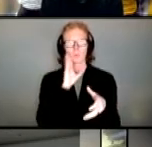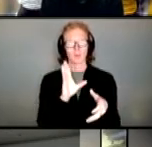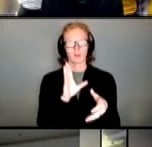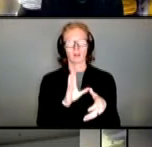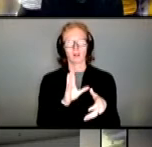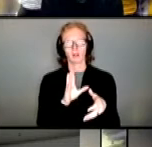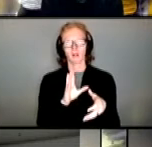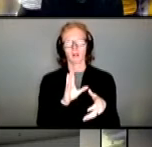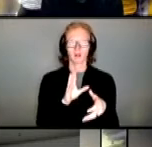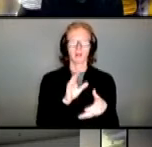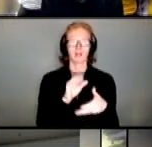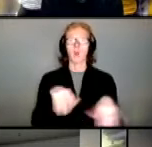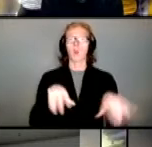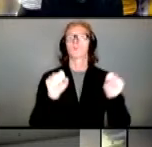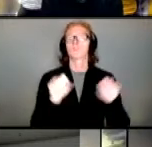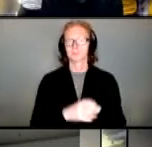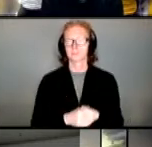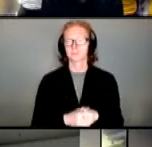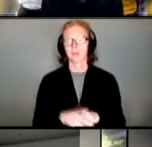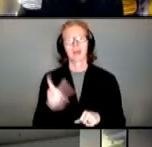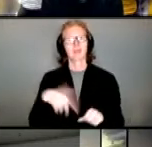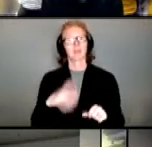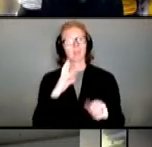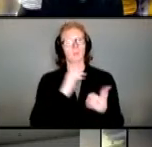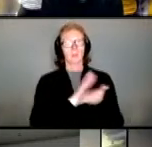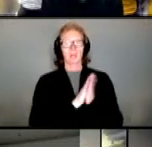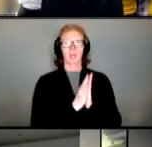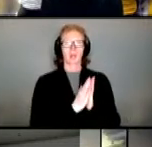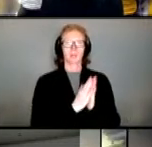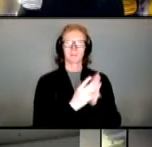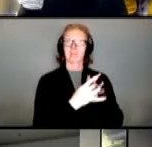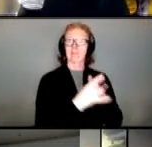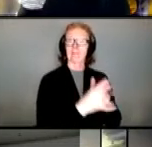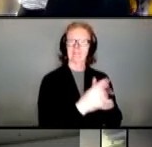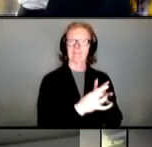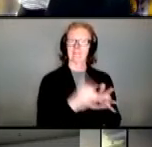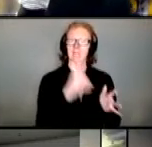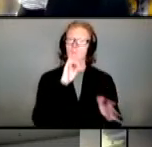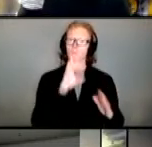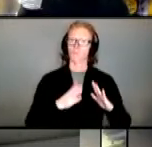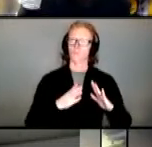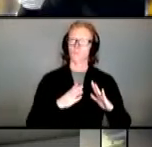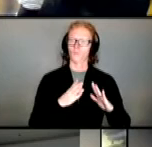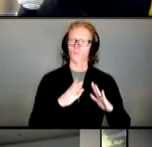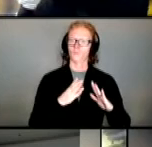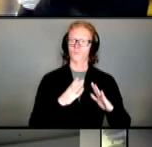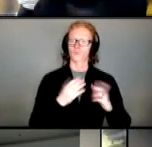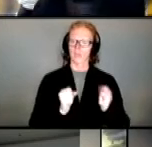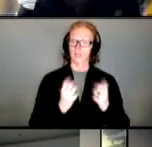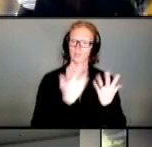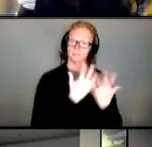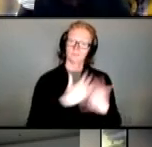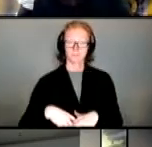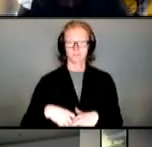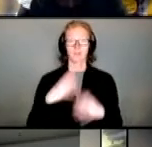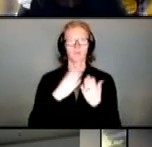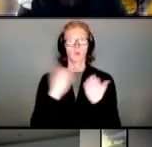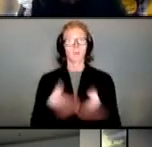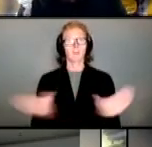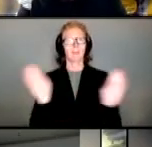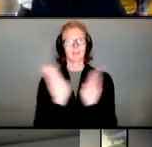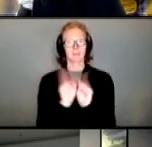committee could play the role of really trying to operationalize some of the work of the PCCEP, and it's a public meeting. You're doing